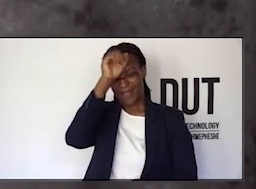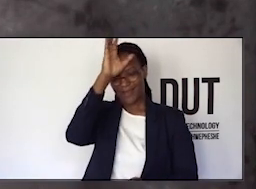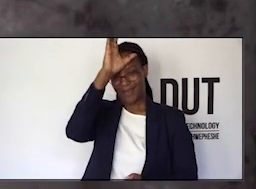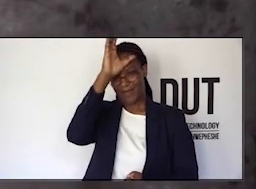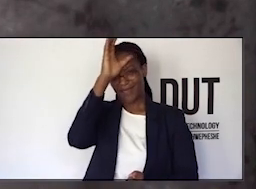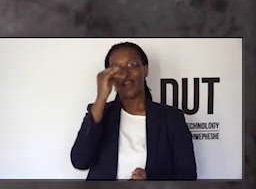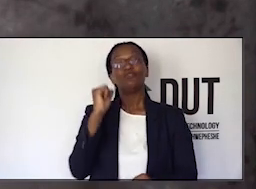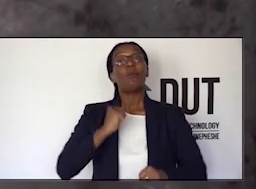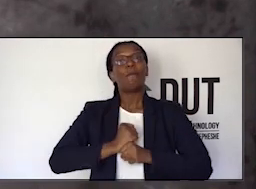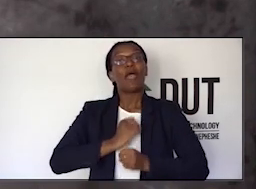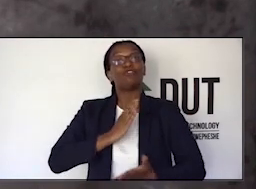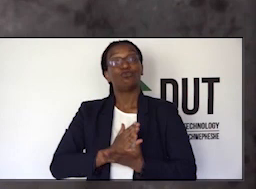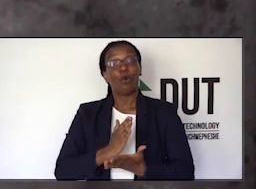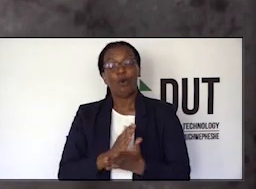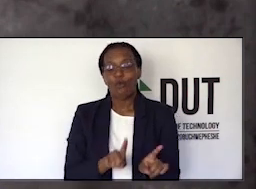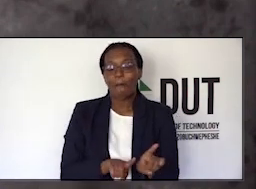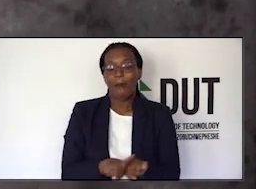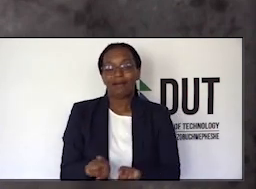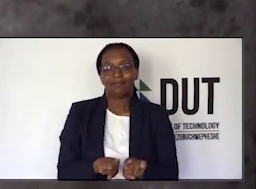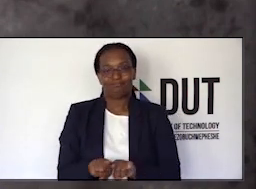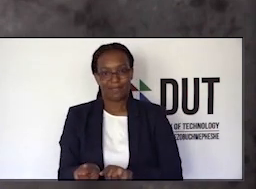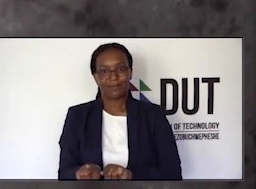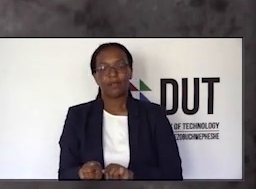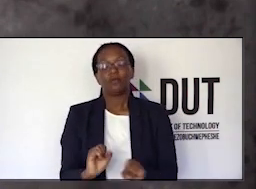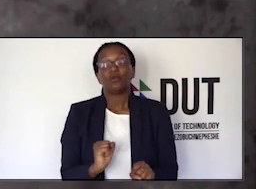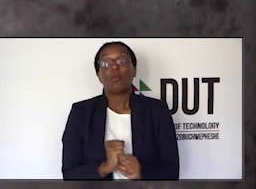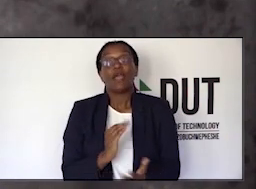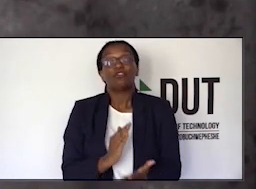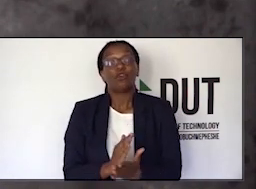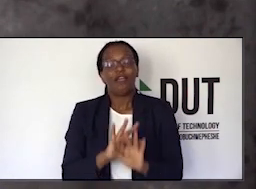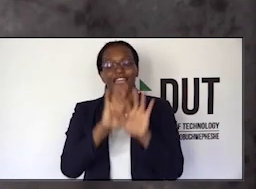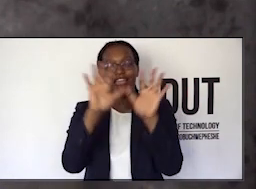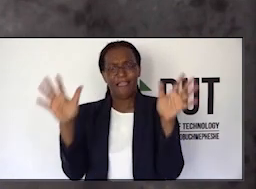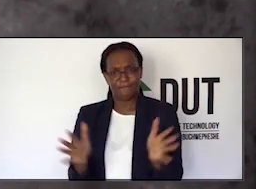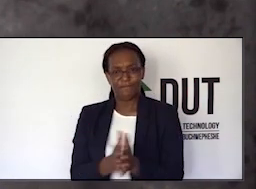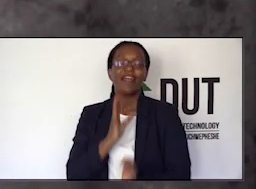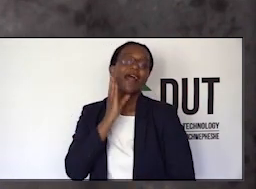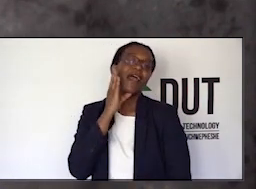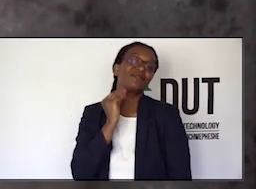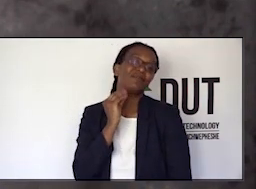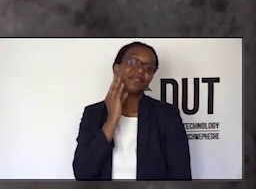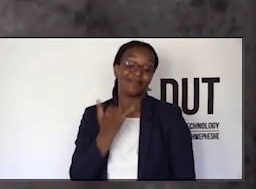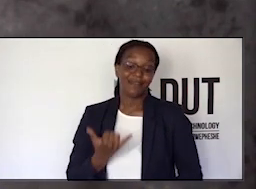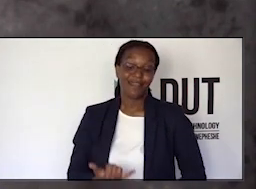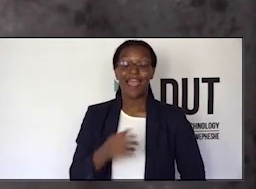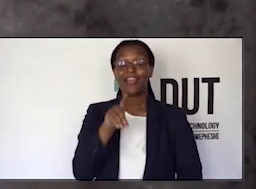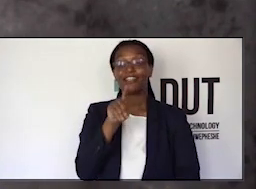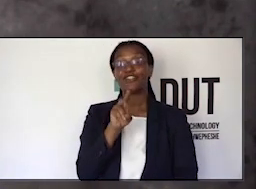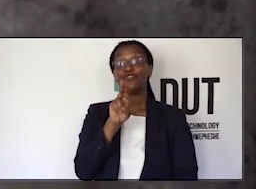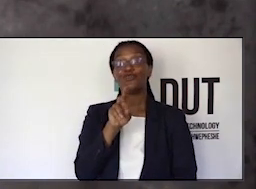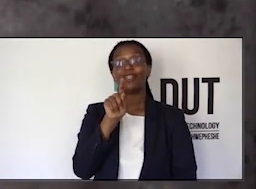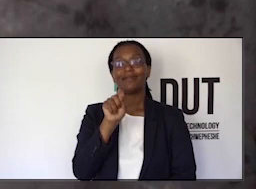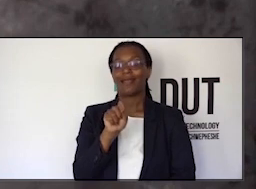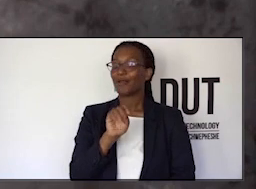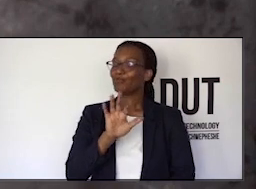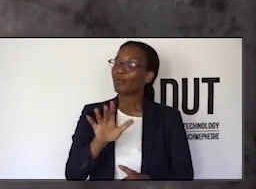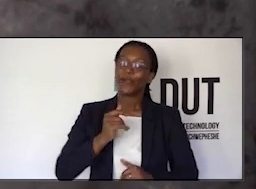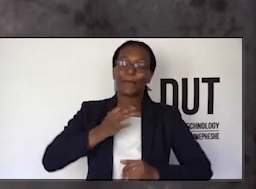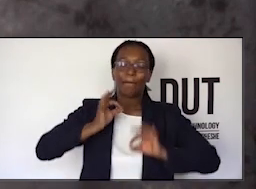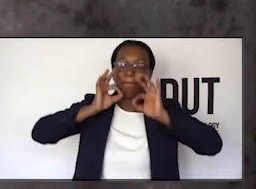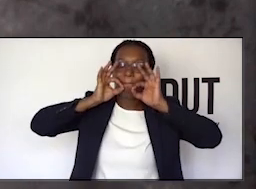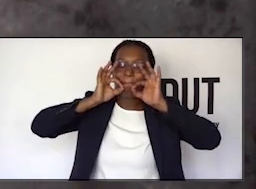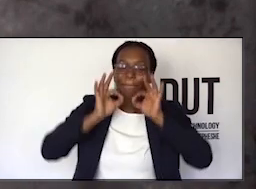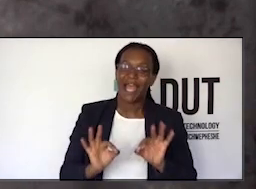to make sure that you succeed and to make sure that we make your experience here at DUT as smooth